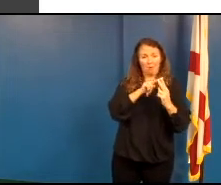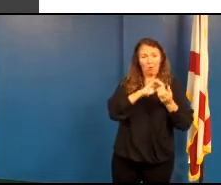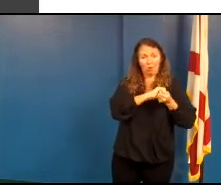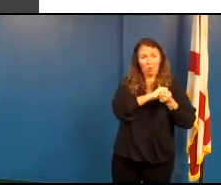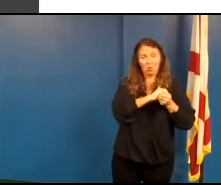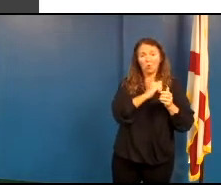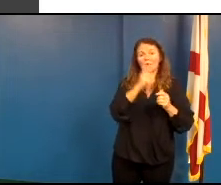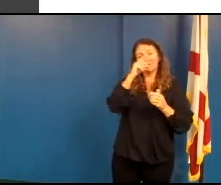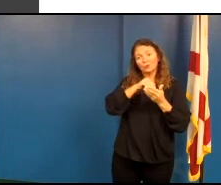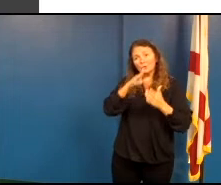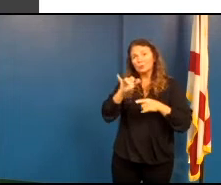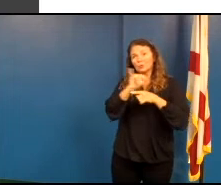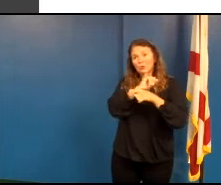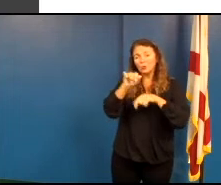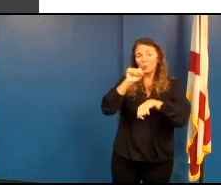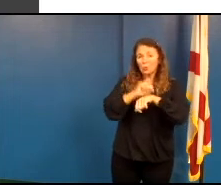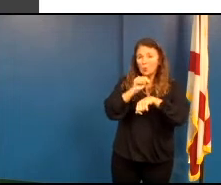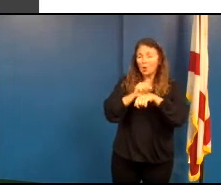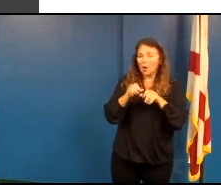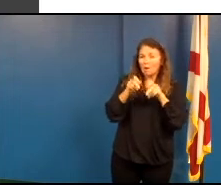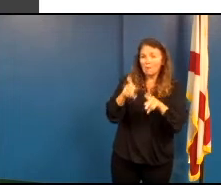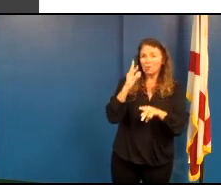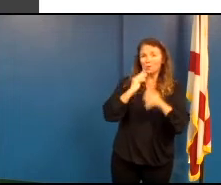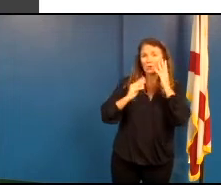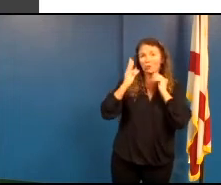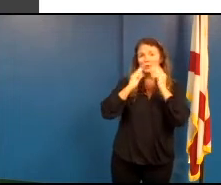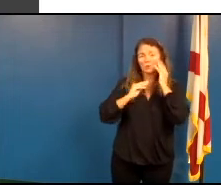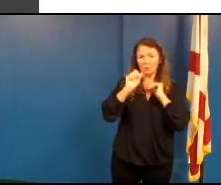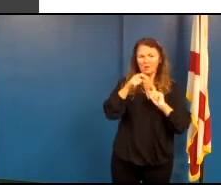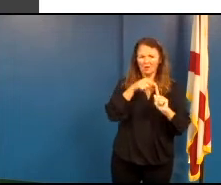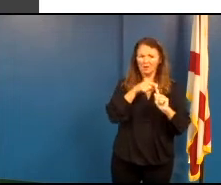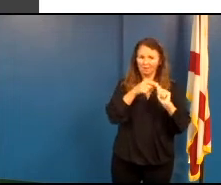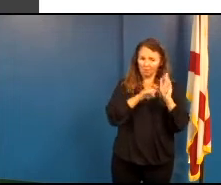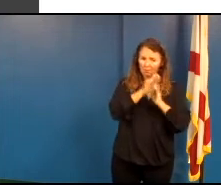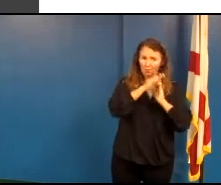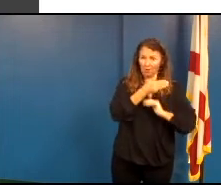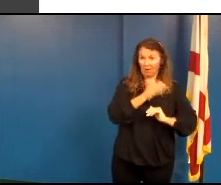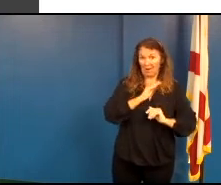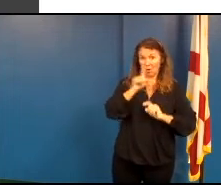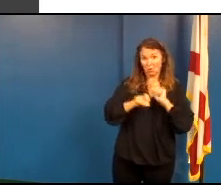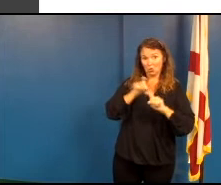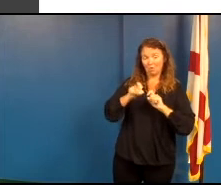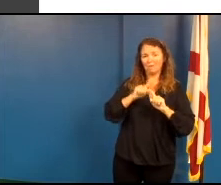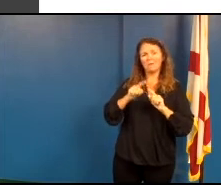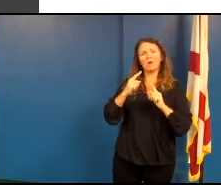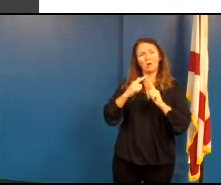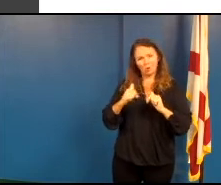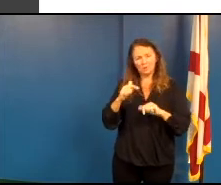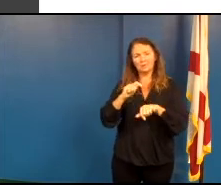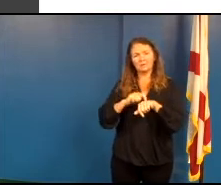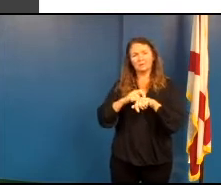students, internships, and work-based opportunities, something that emerged not only from the survey here, but especially from